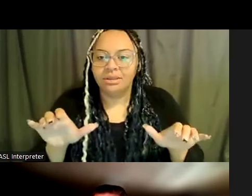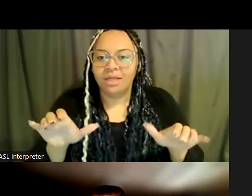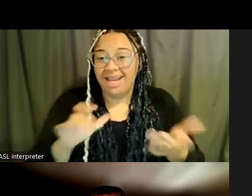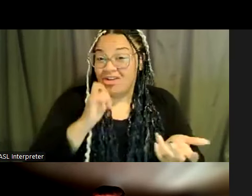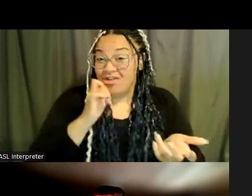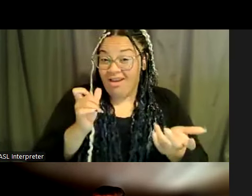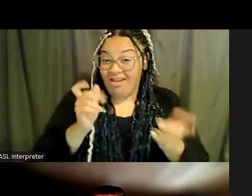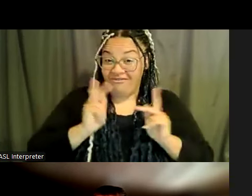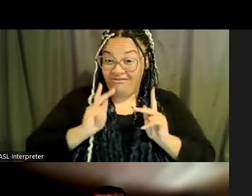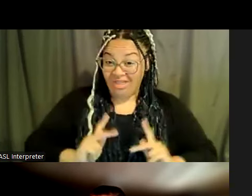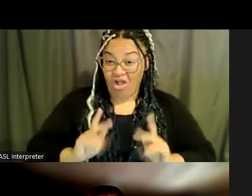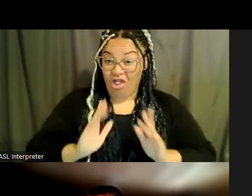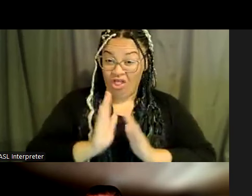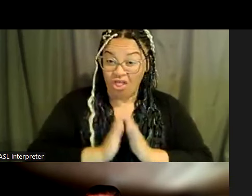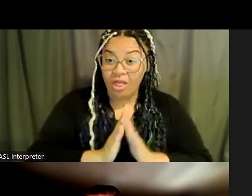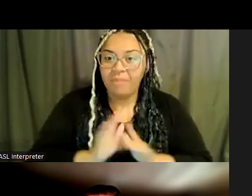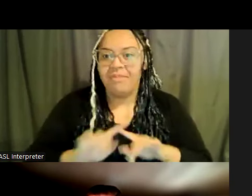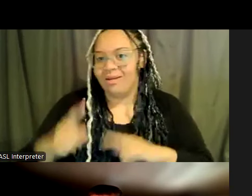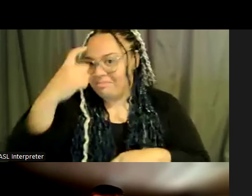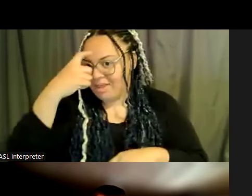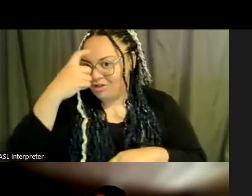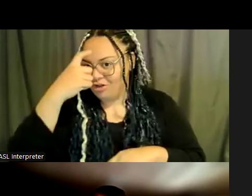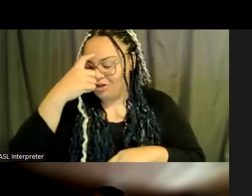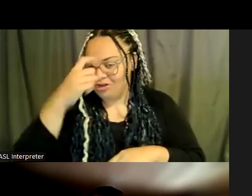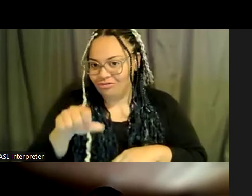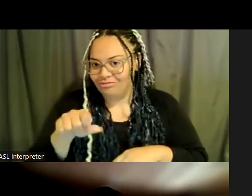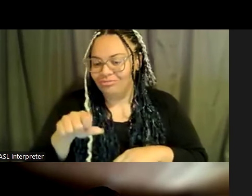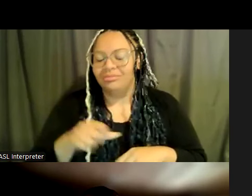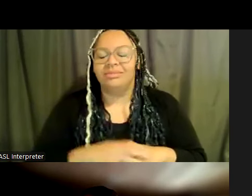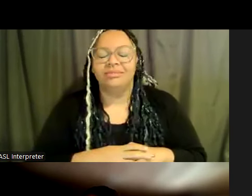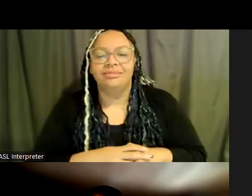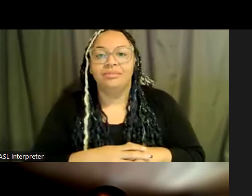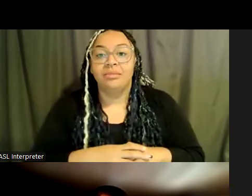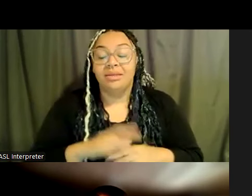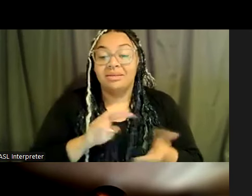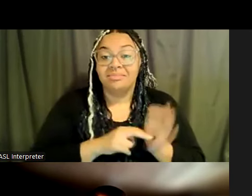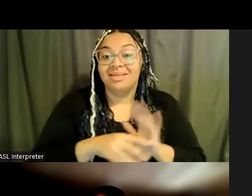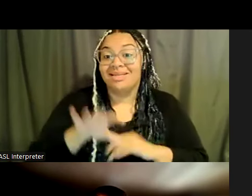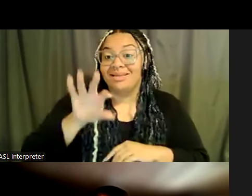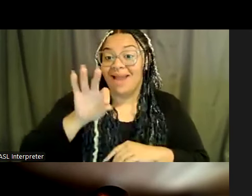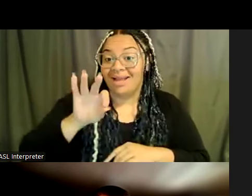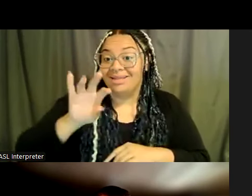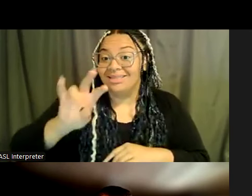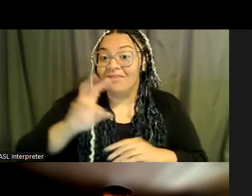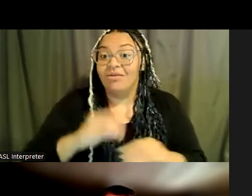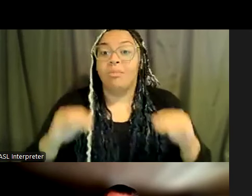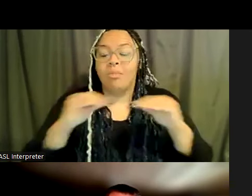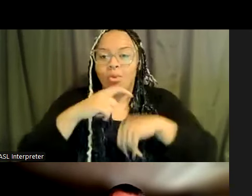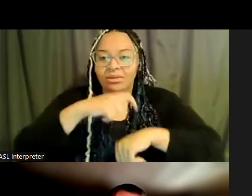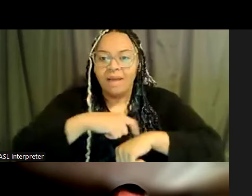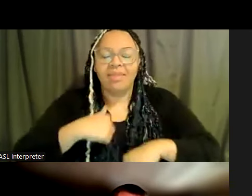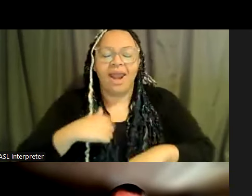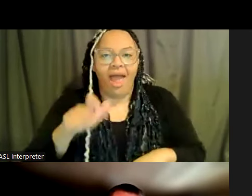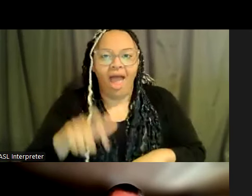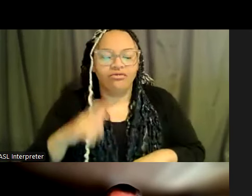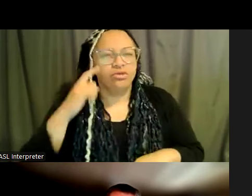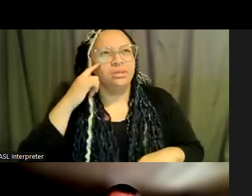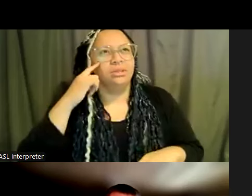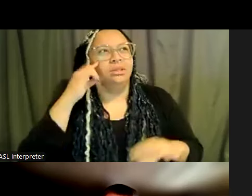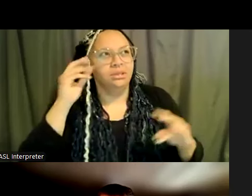physical deterrent, it certainly is a mental deterrent. That means that there's 97 more times where I consciously have to take a step towards